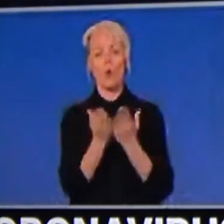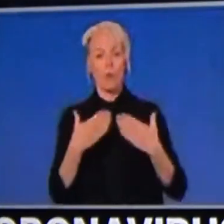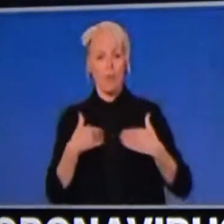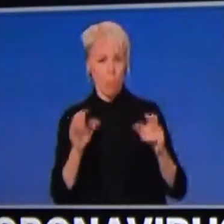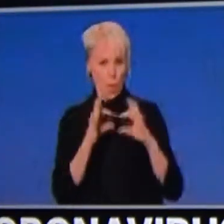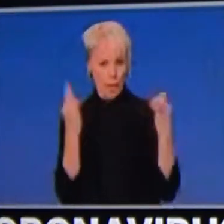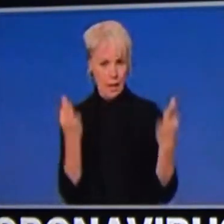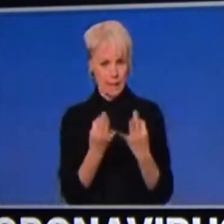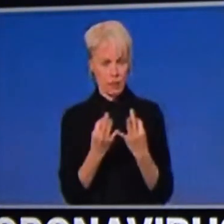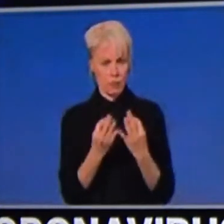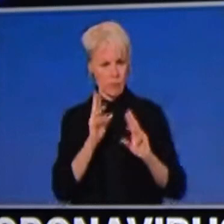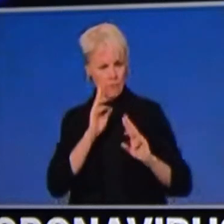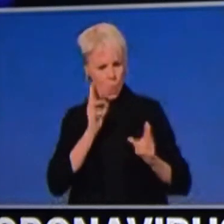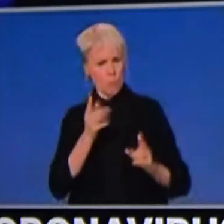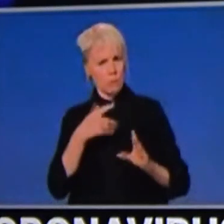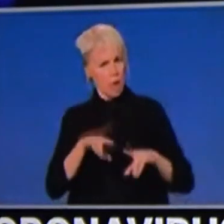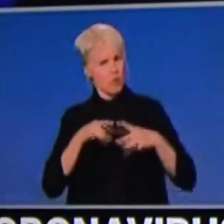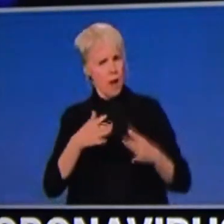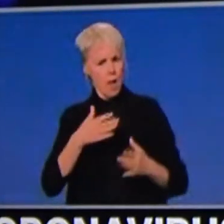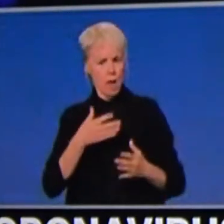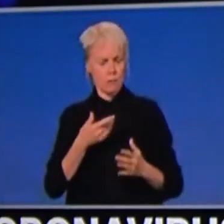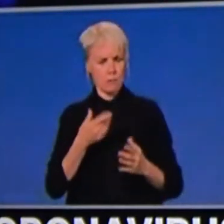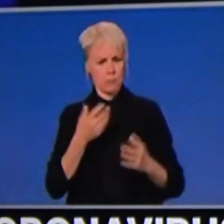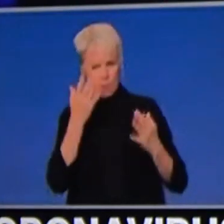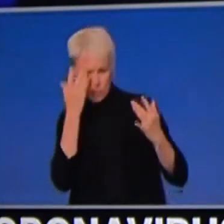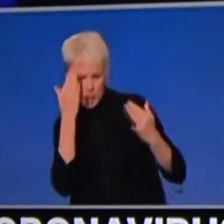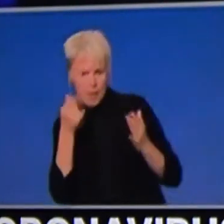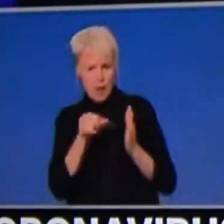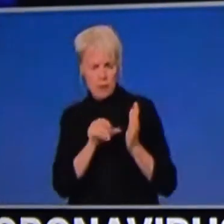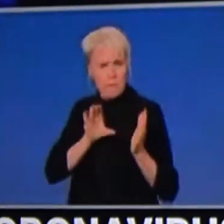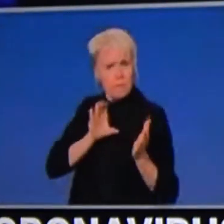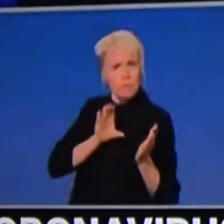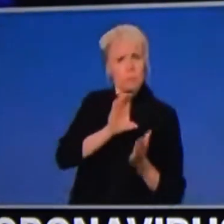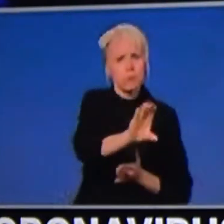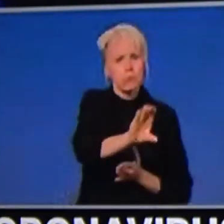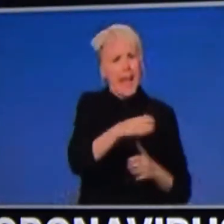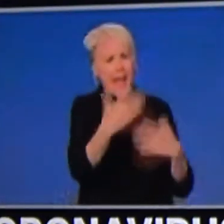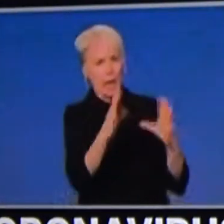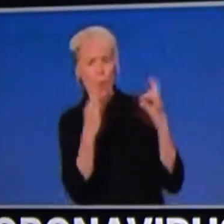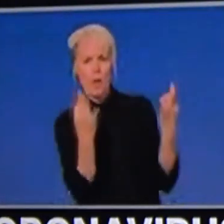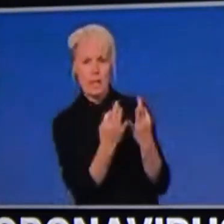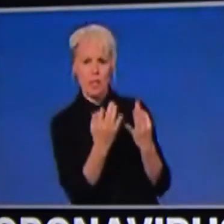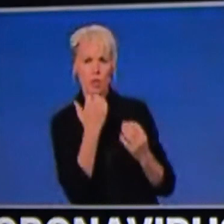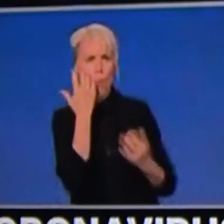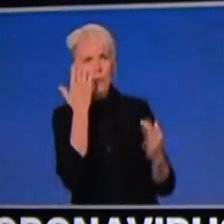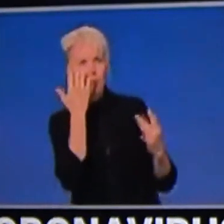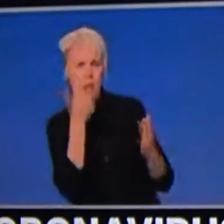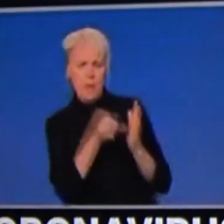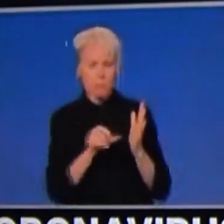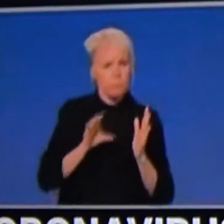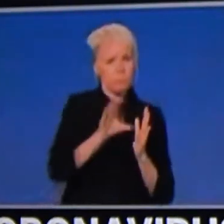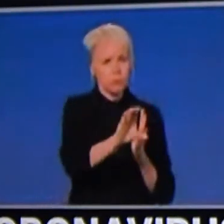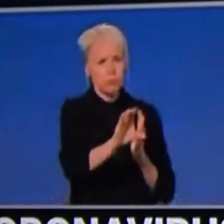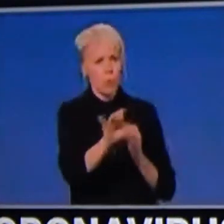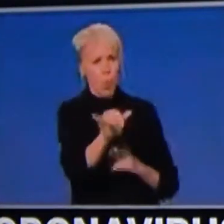consider where we put our funds, and we always want value for money, and those things are always under review. And indeed, when I announced at the